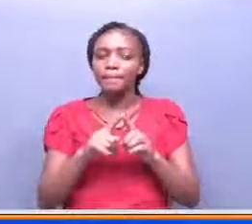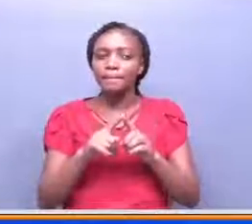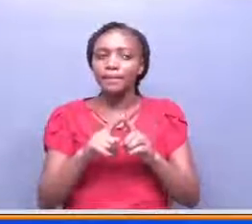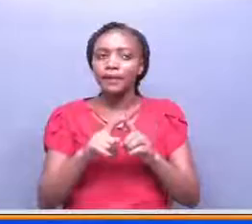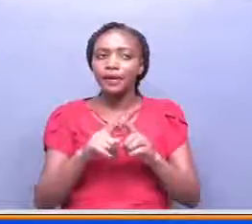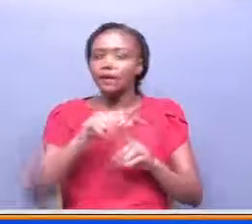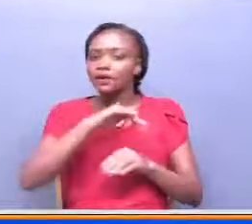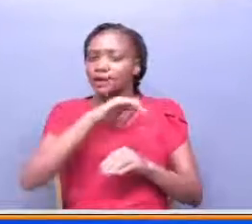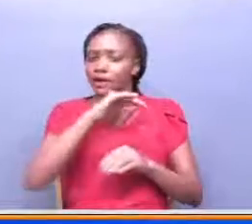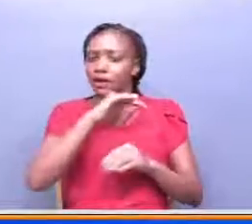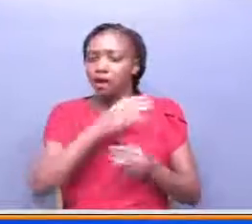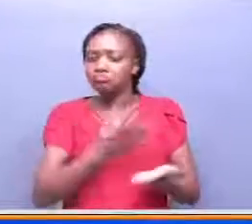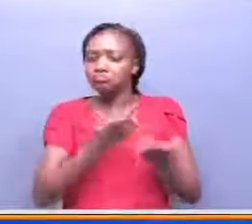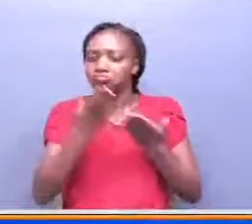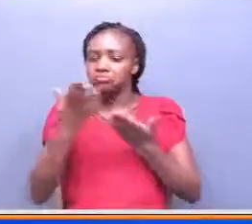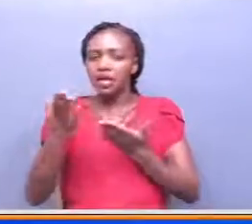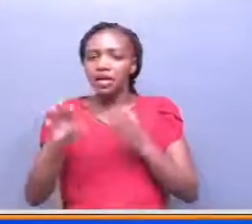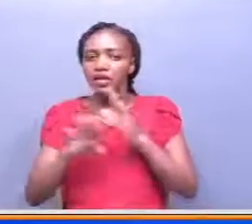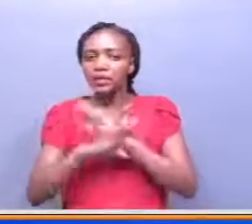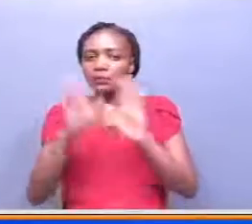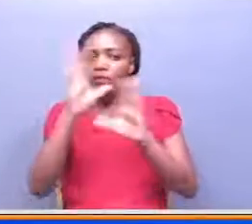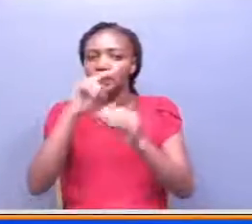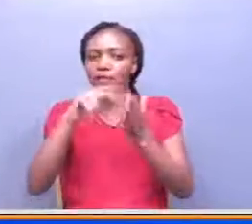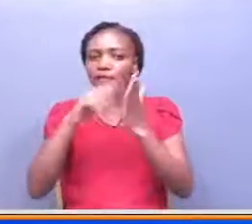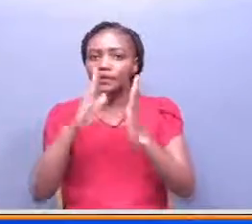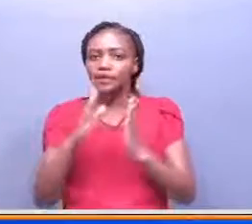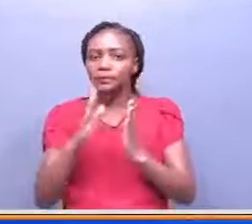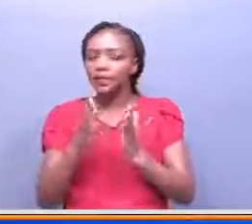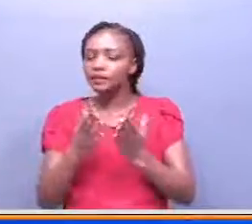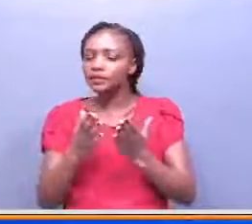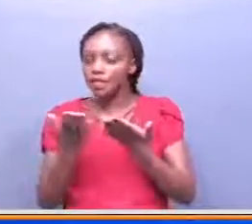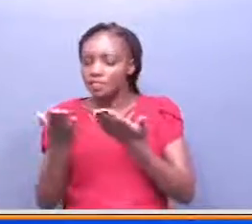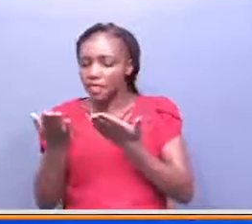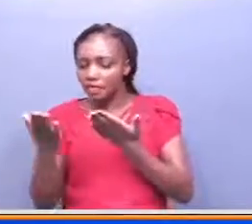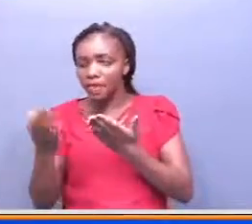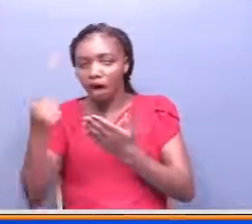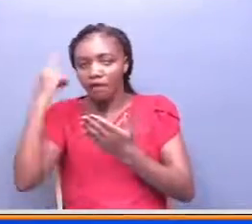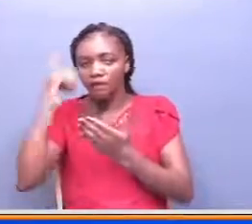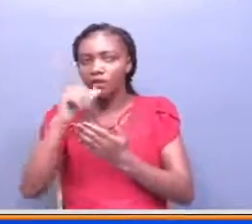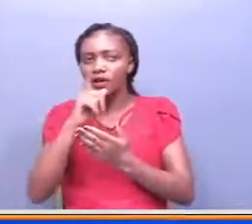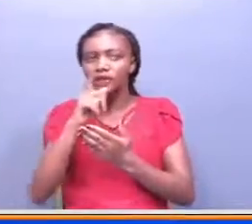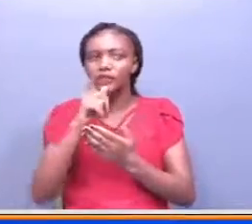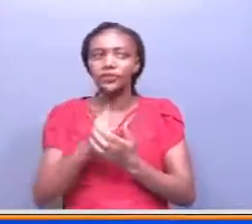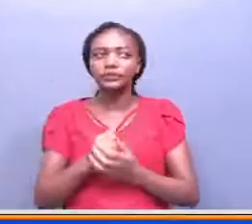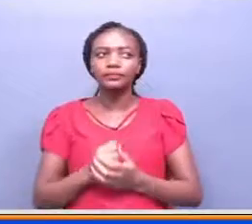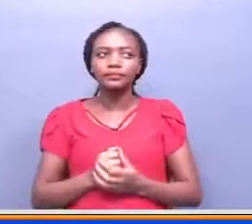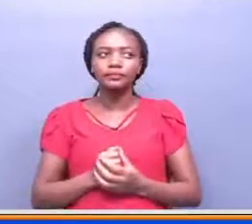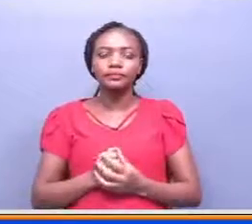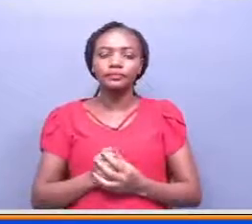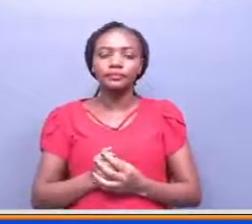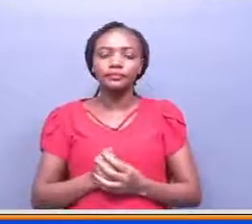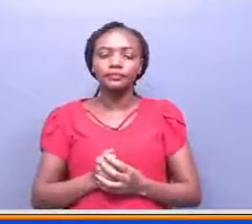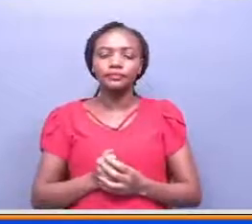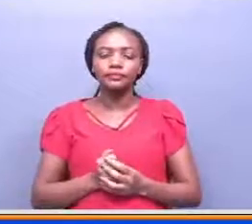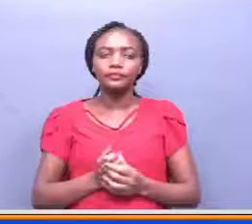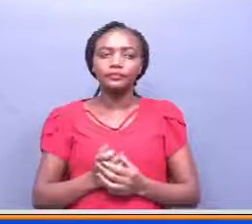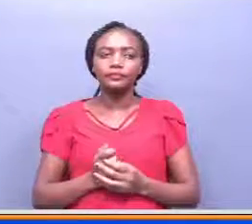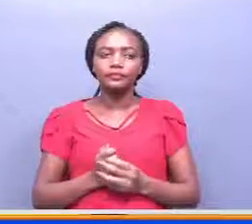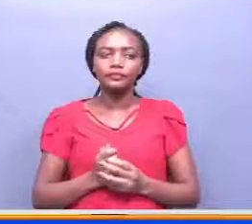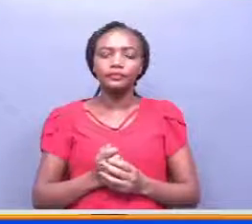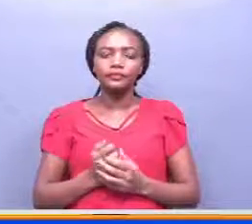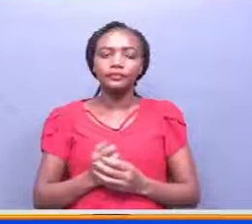his running mate Martha Karua on their first date together immediately after declaring her as his preferred number